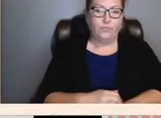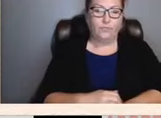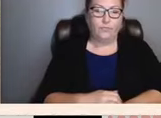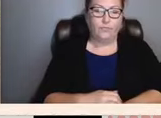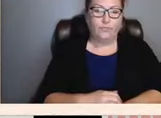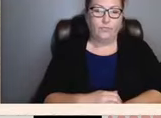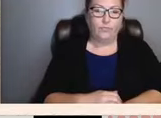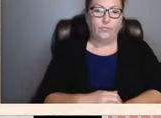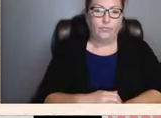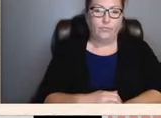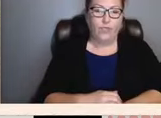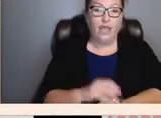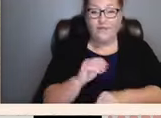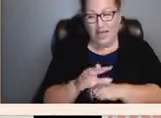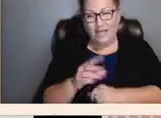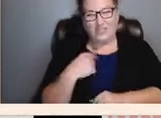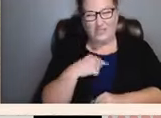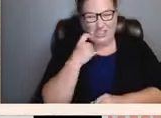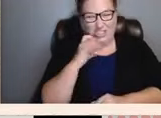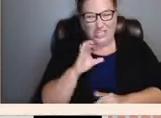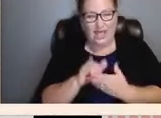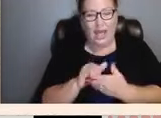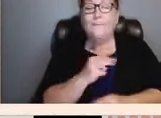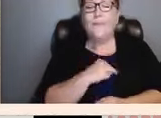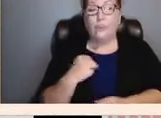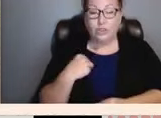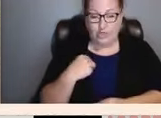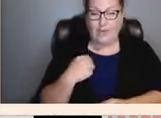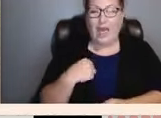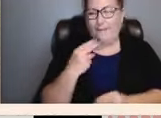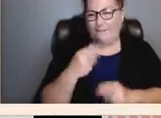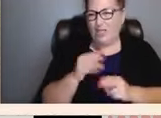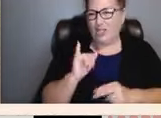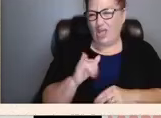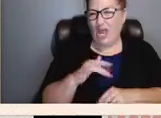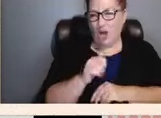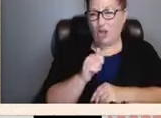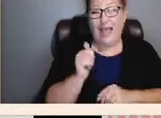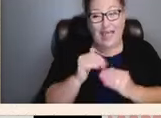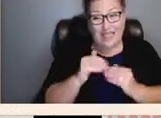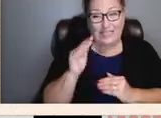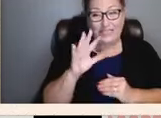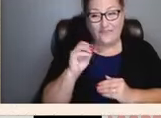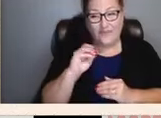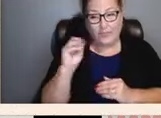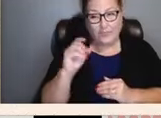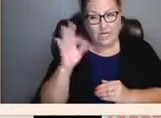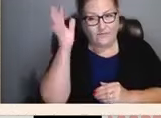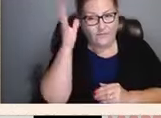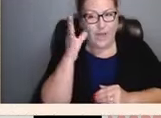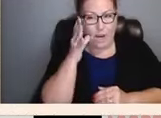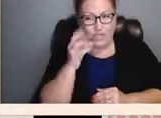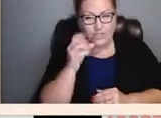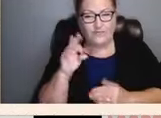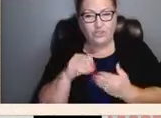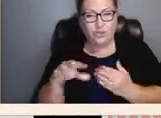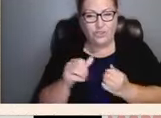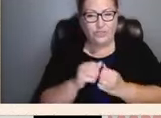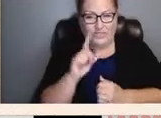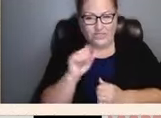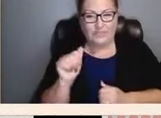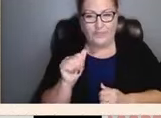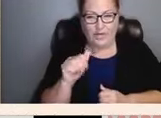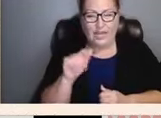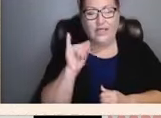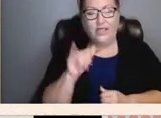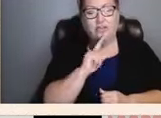Advice, okay, we just did that. Membership, I mentioned that earlier, at least 50% of parents of students with disability, and that's very